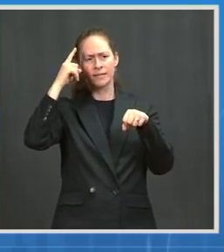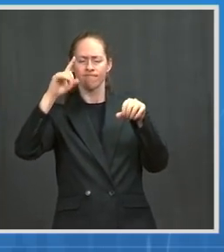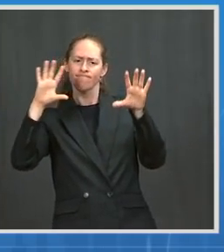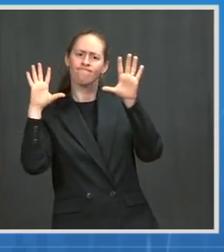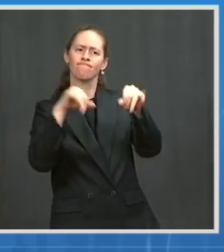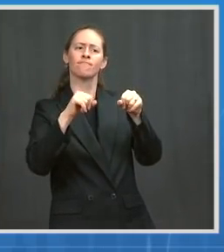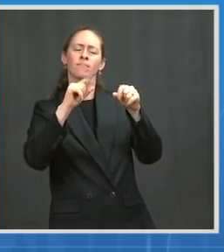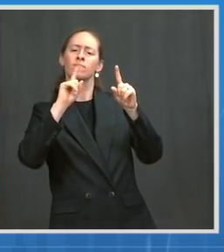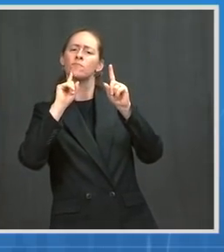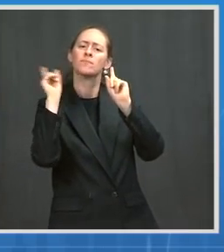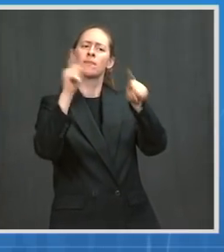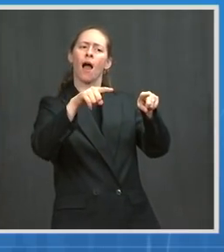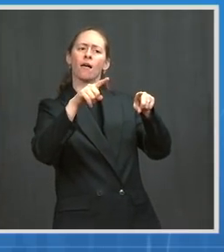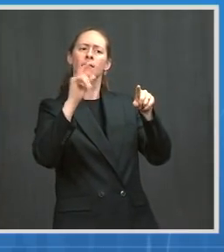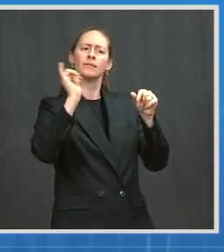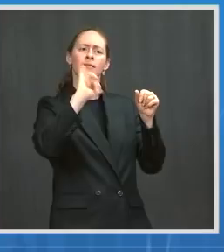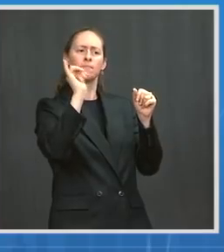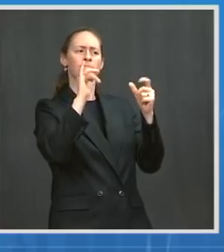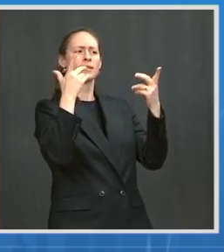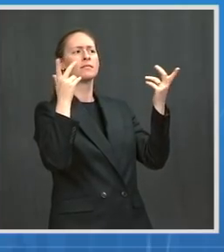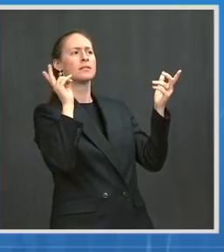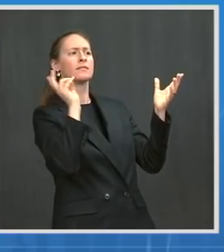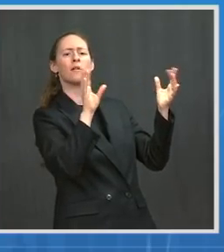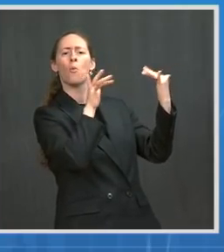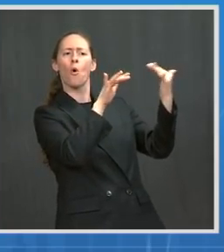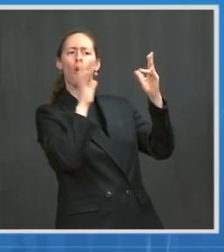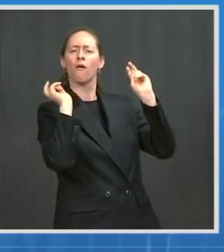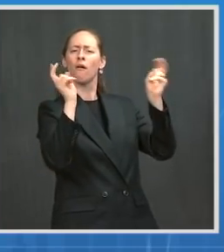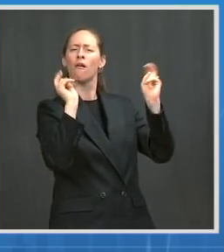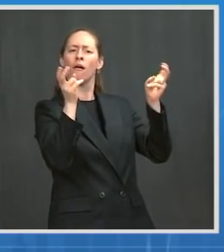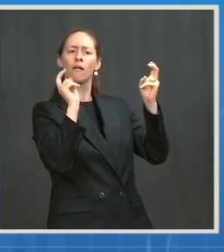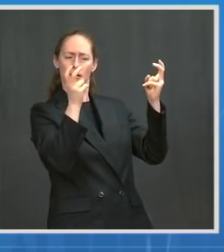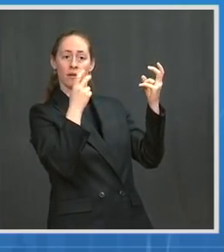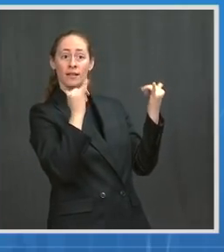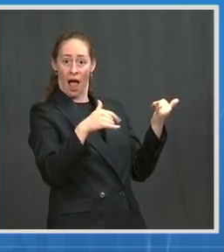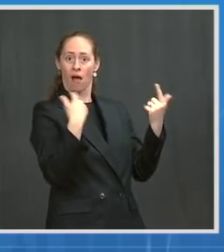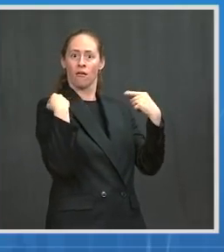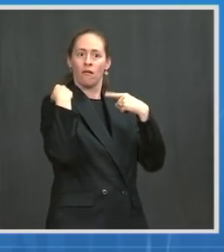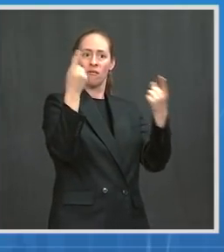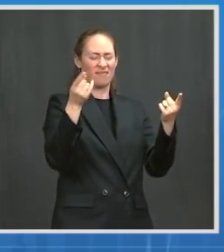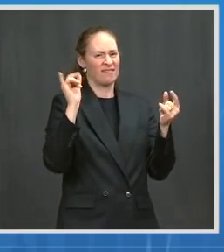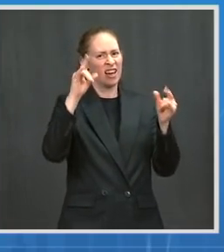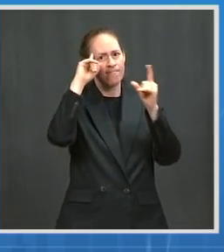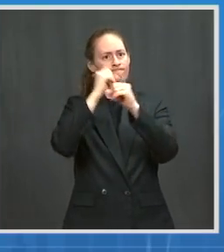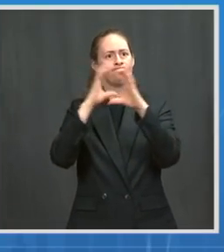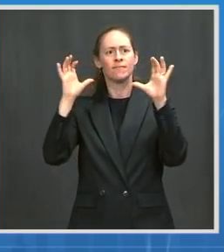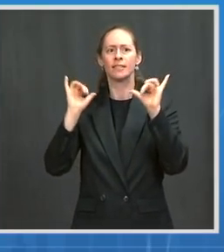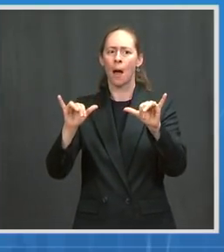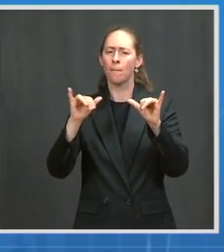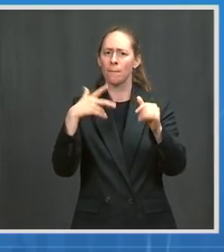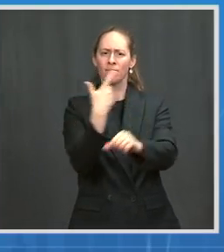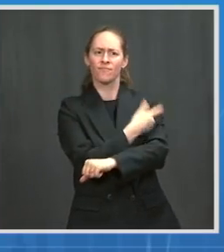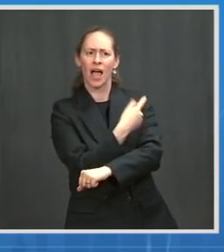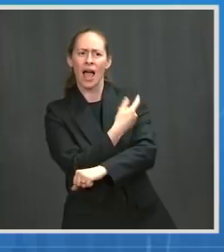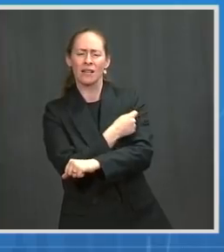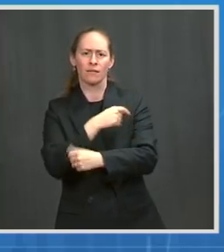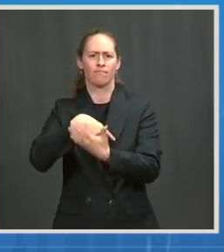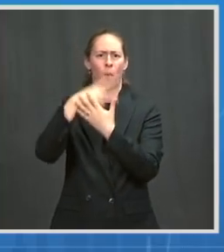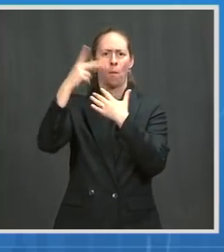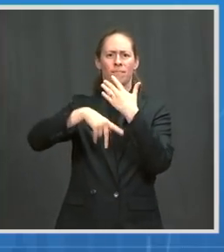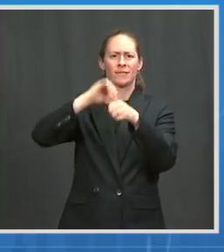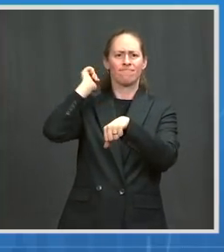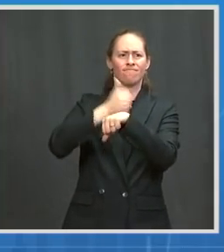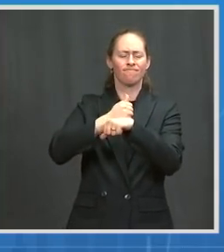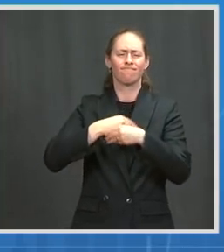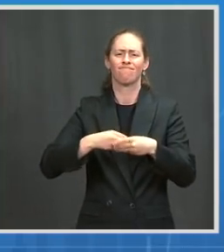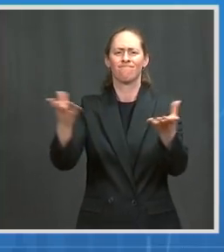challenge. That's exactly what he has done by building an unparalleled vaccination program. The